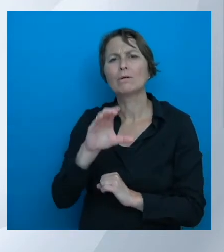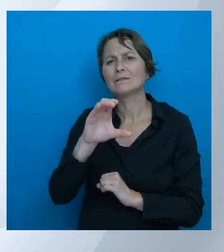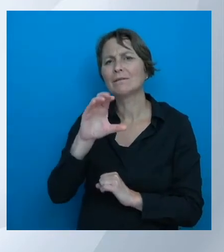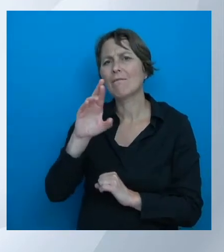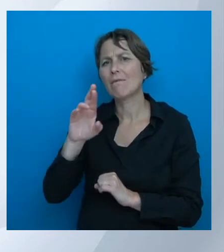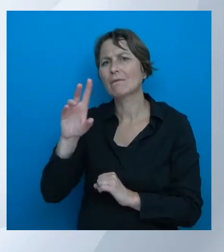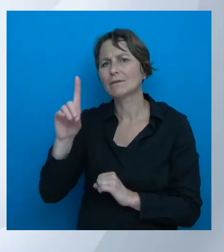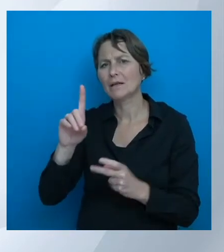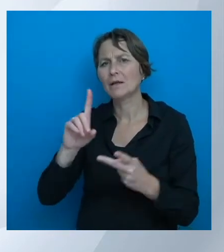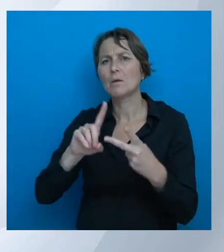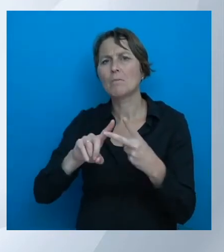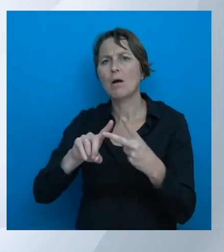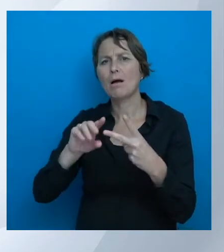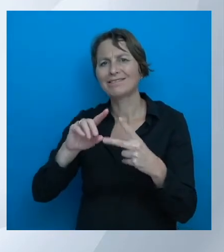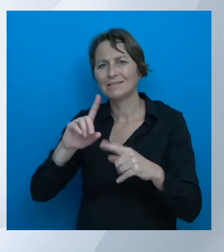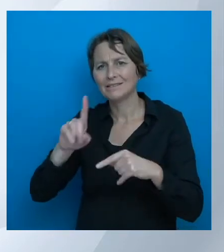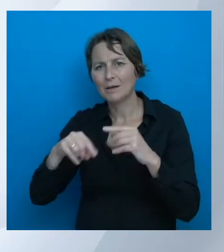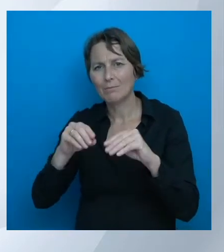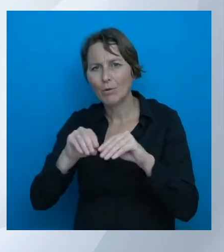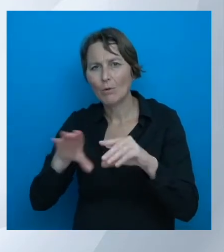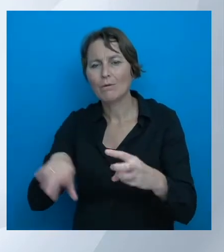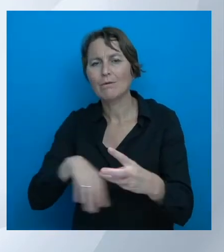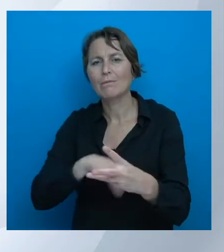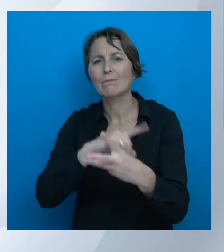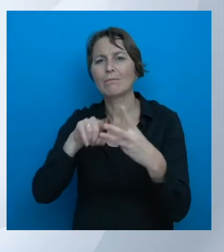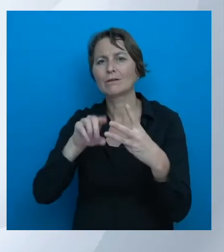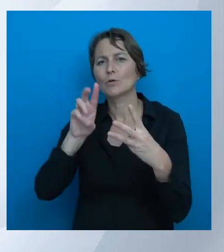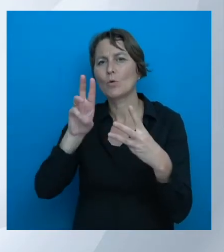deployments and the webhook configuration.